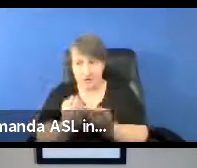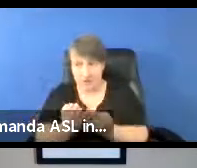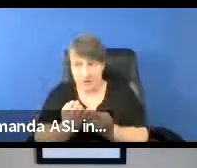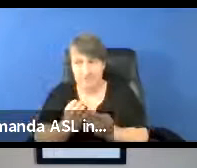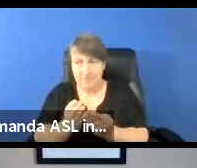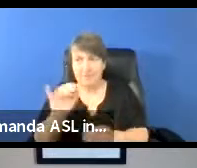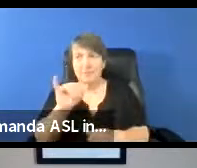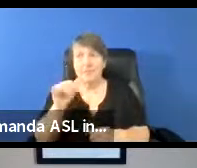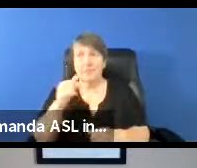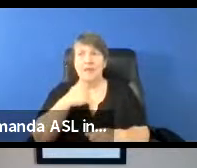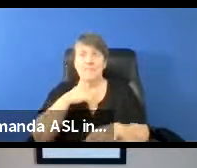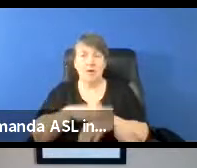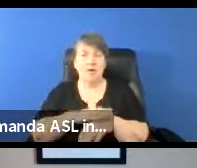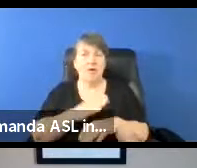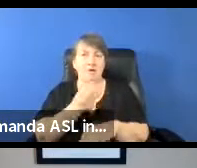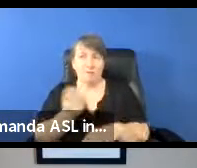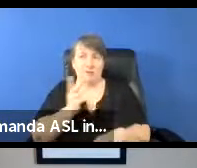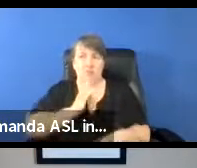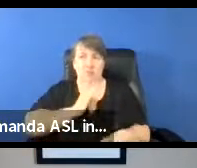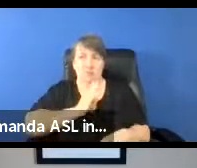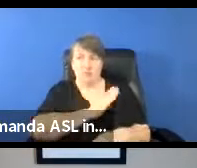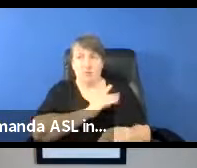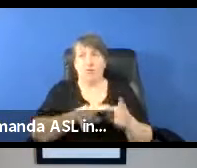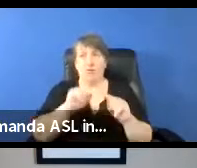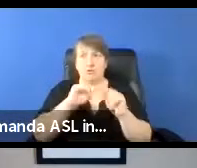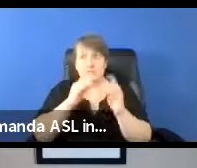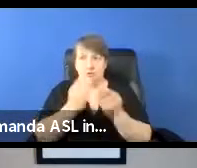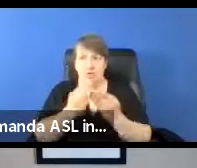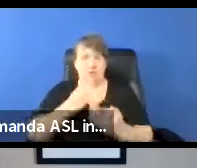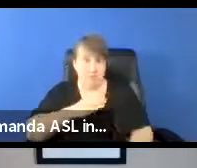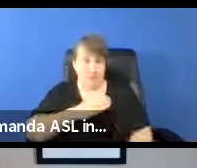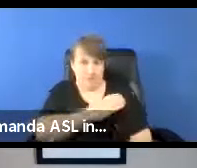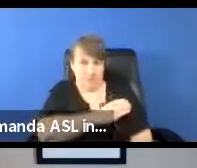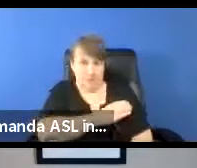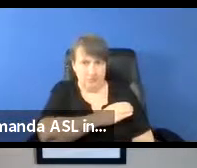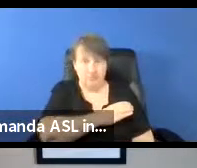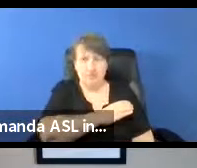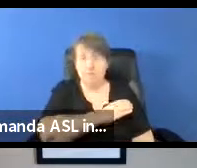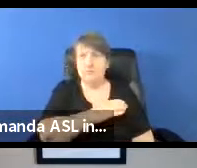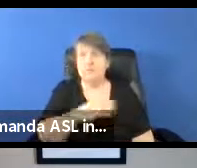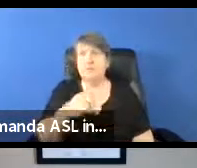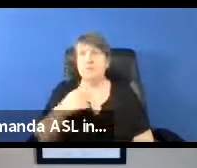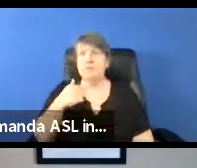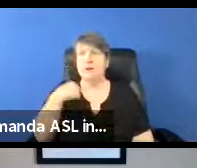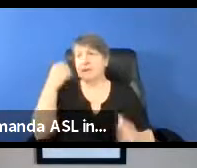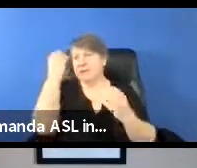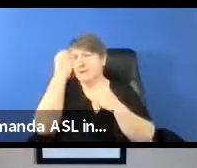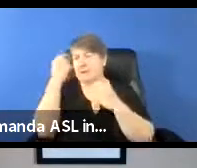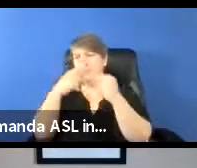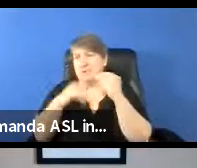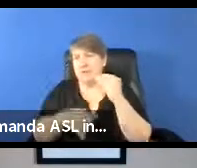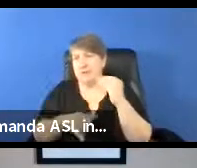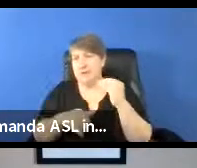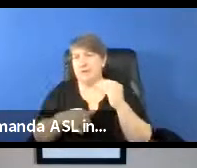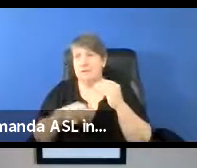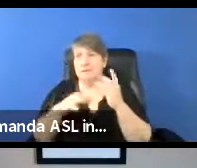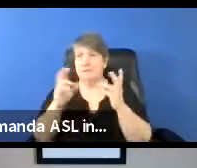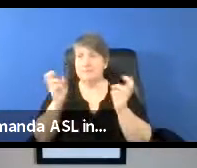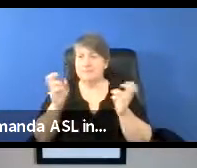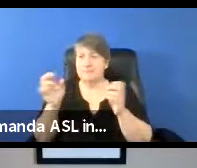on a few of our boards and our tribal council. And so I was thinking about that very same